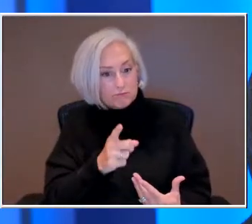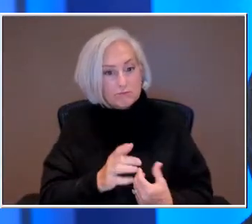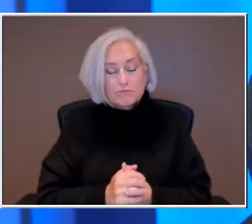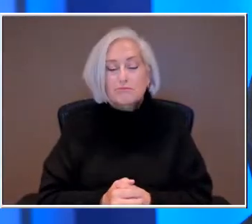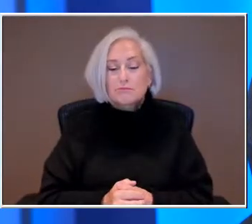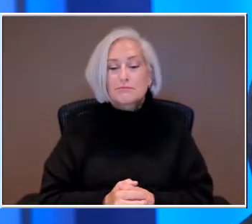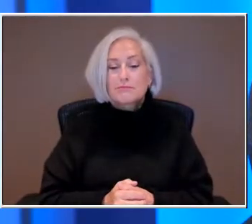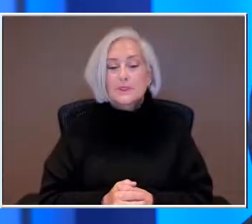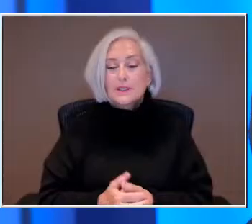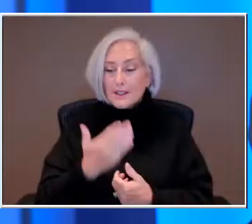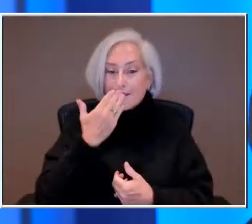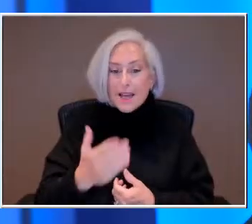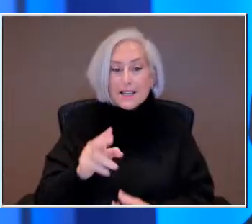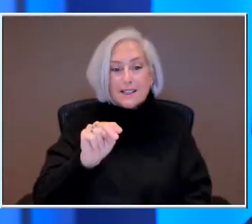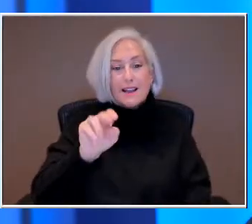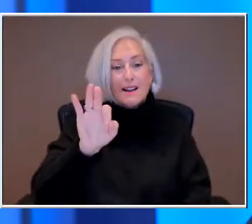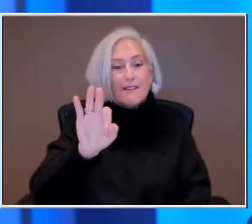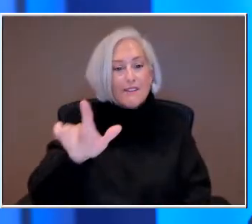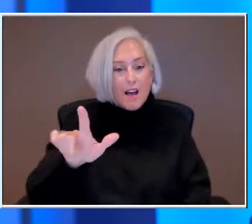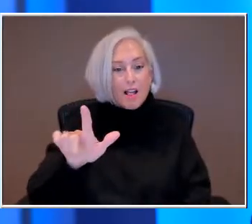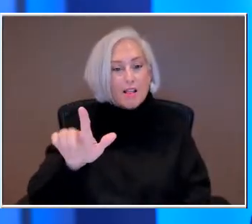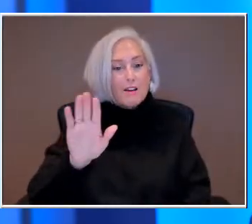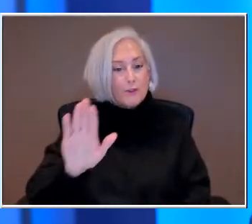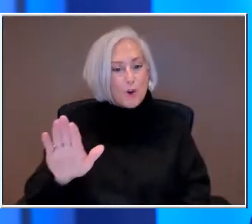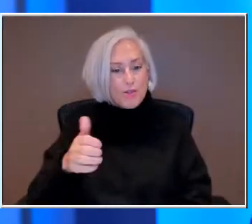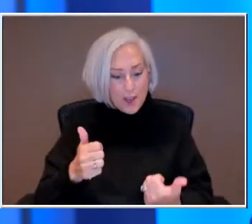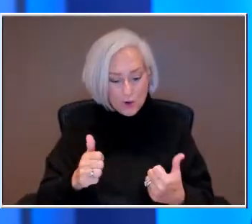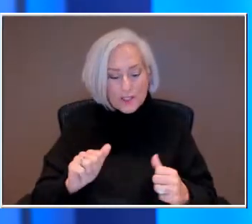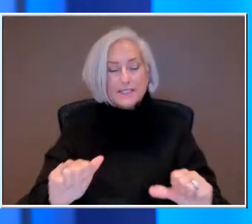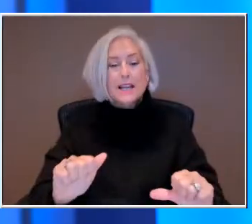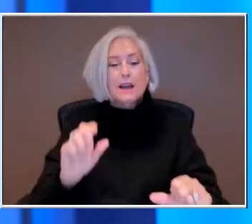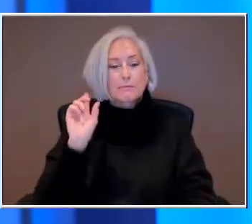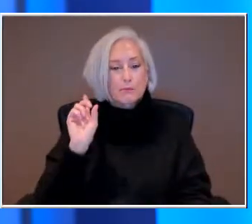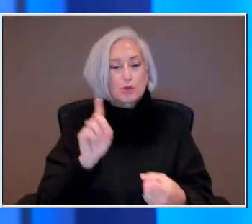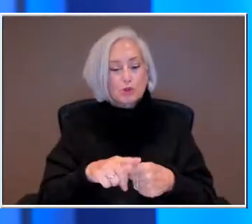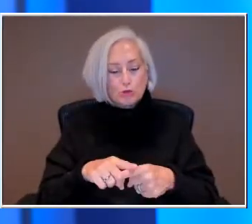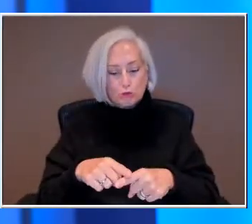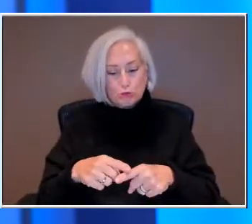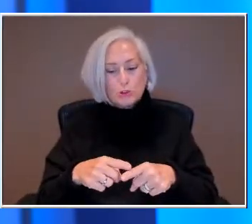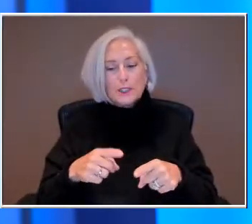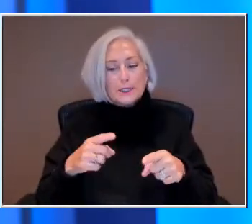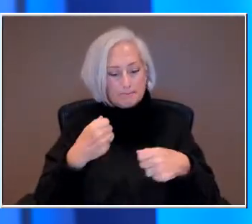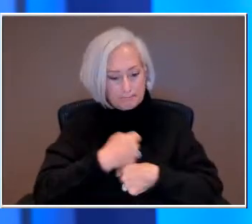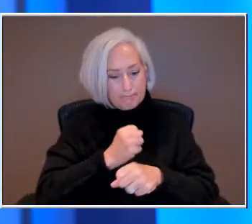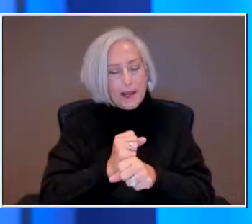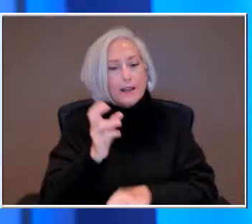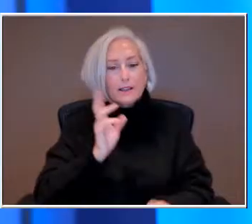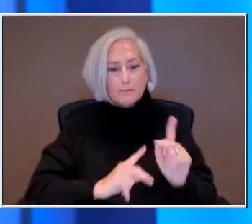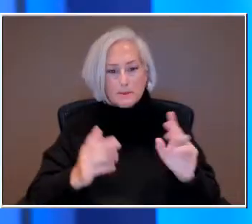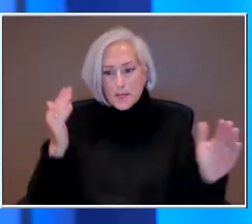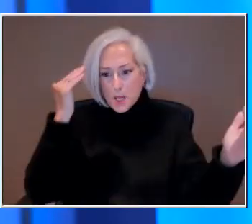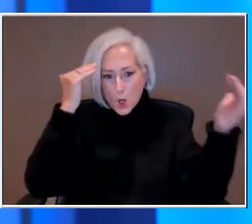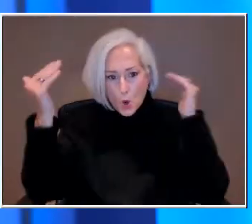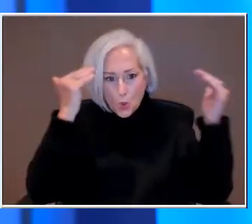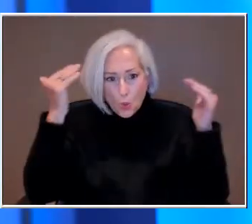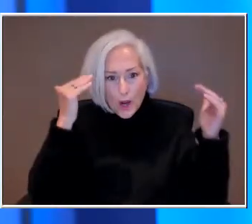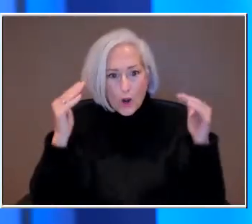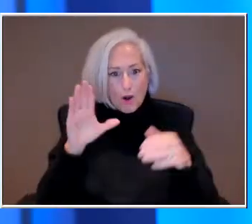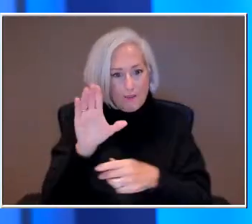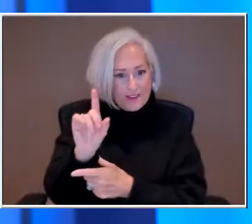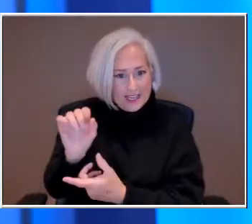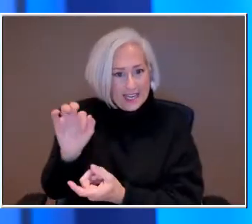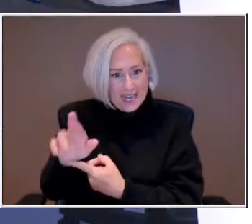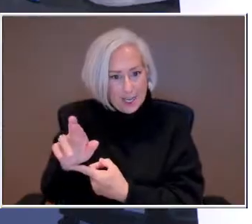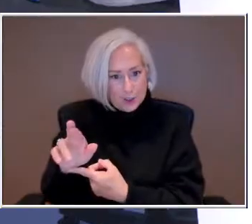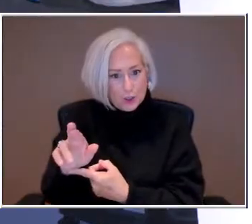NFL for their attempts and what they do to increase cancer awareness and all with the Crucial Catch that they do every year. Well,